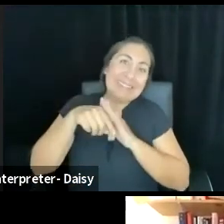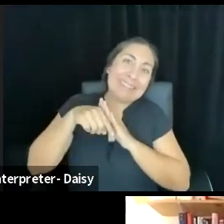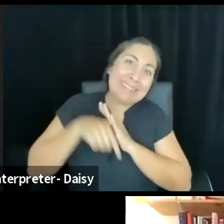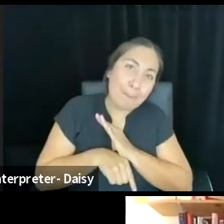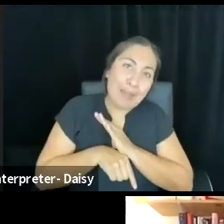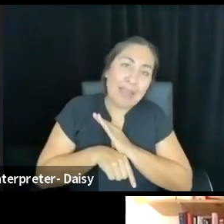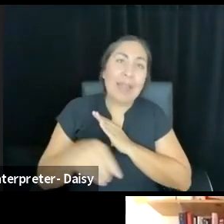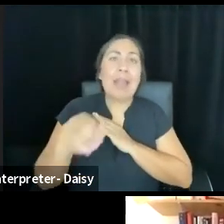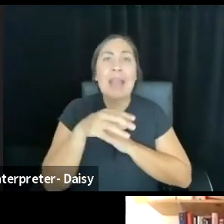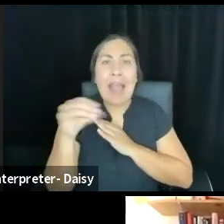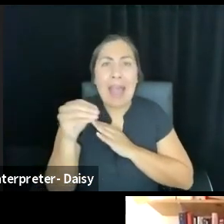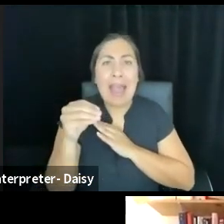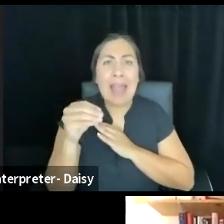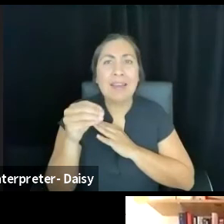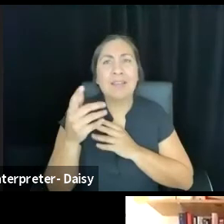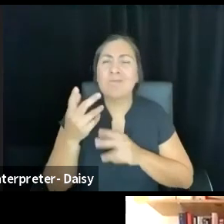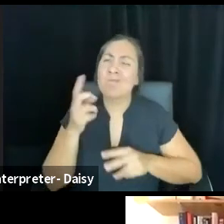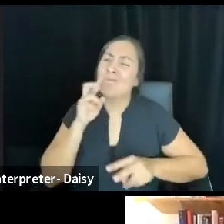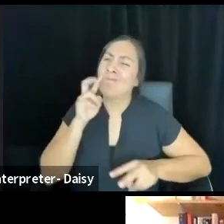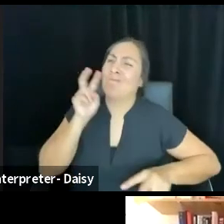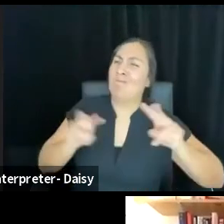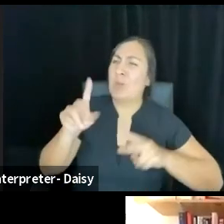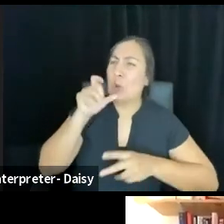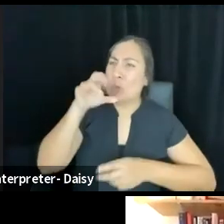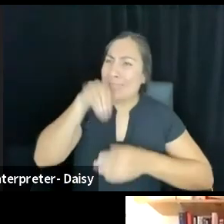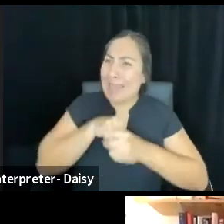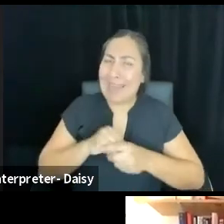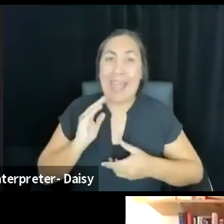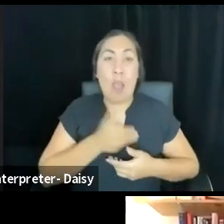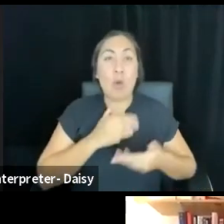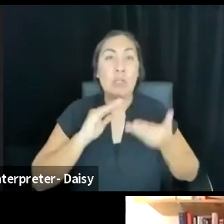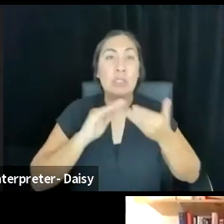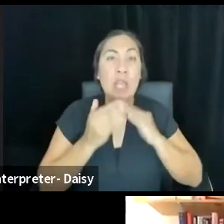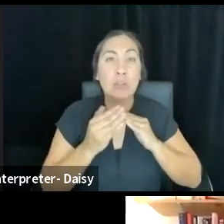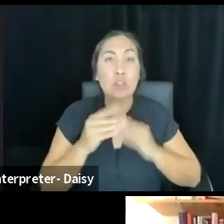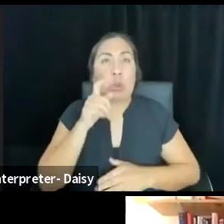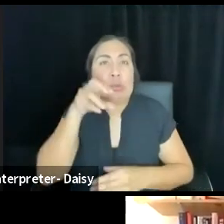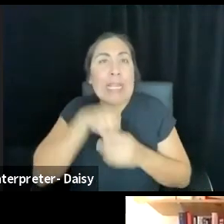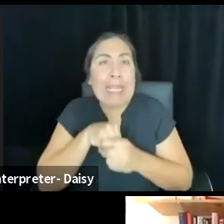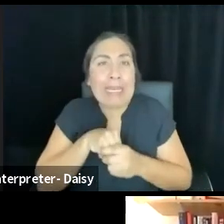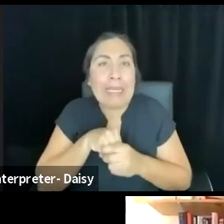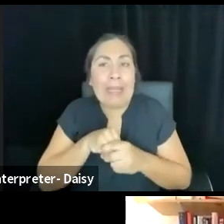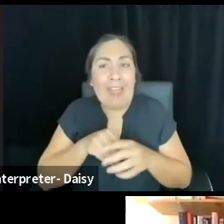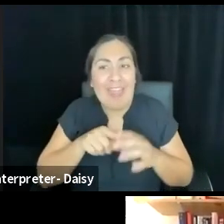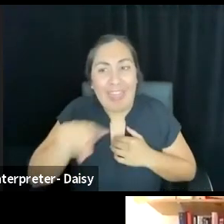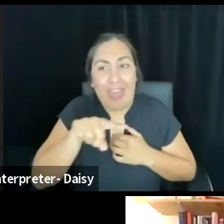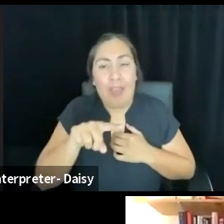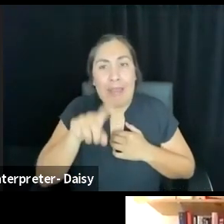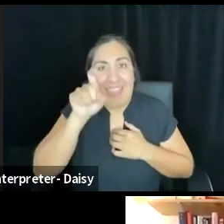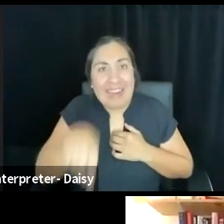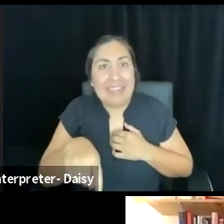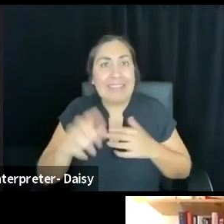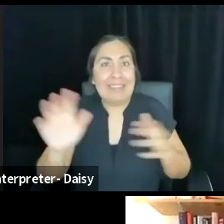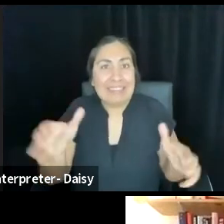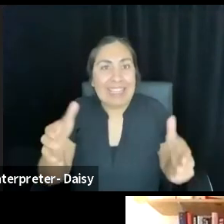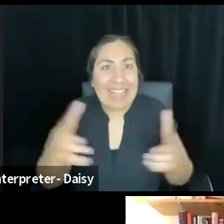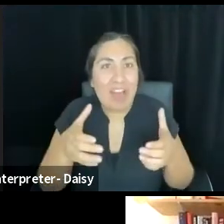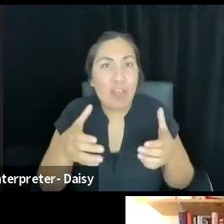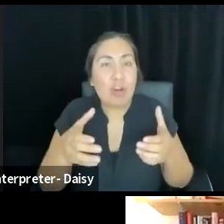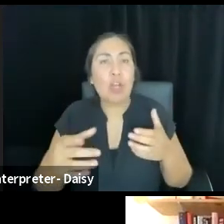who's in our towns and cities and who needs this gathering. And who needs a